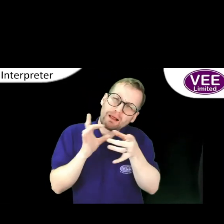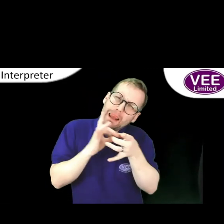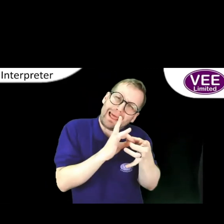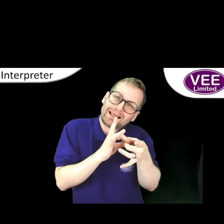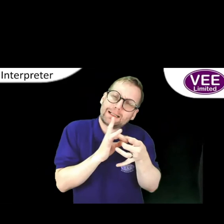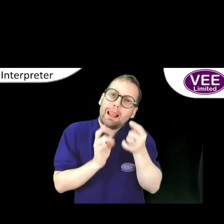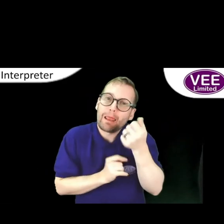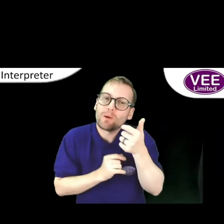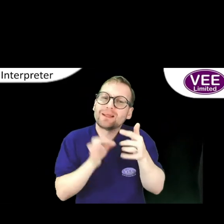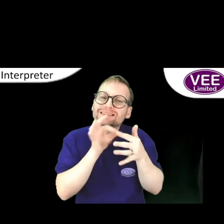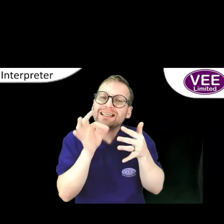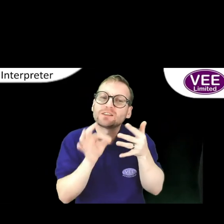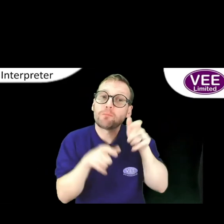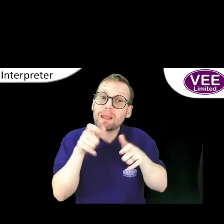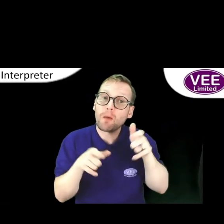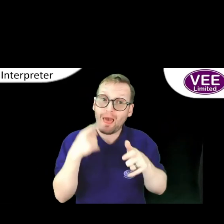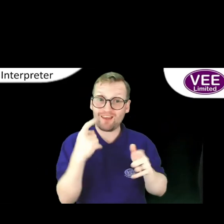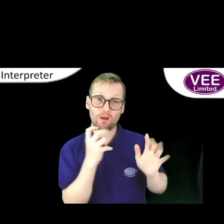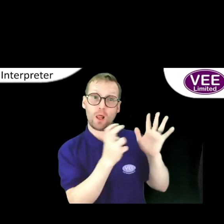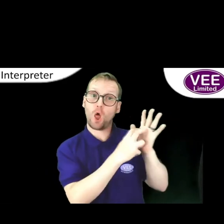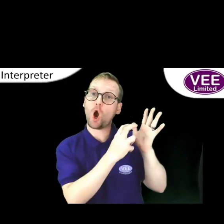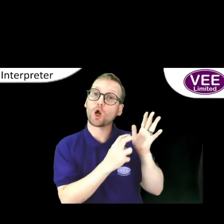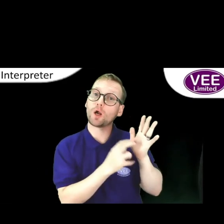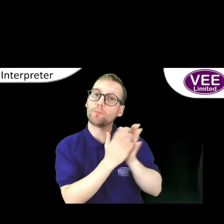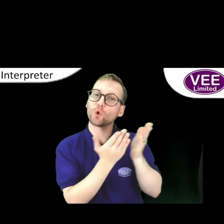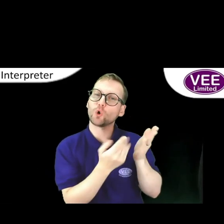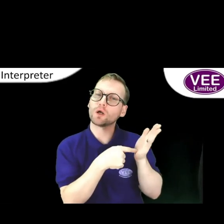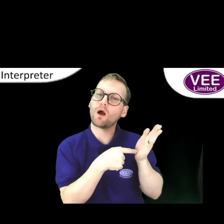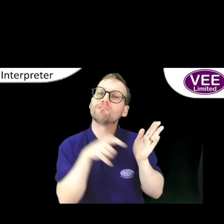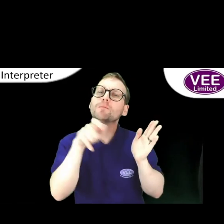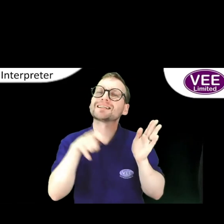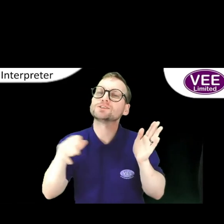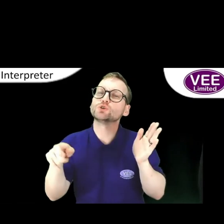of a couple of people that I found there in that logbook.